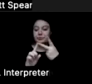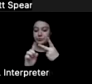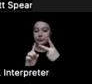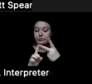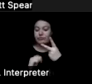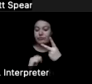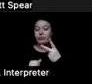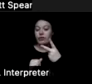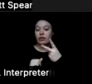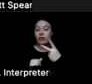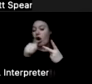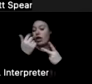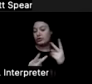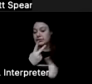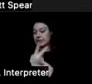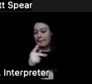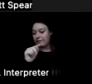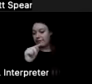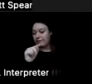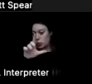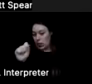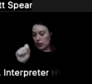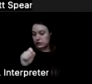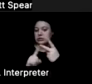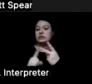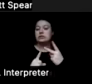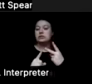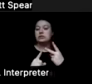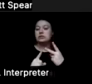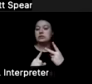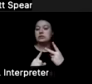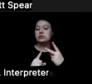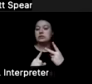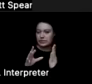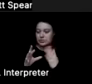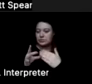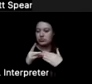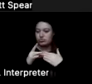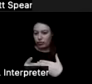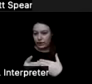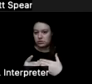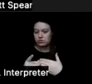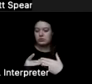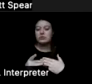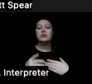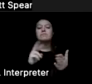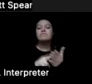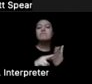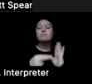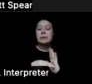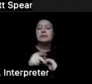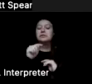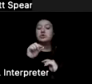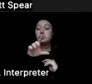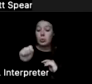want to share today are really student-driven tools. So these are tools that you as mentors